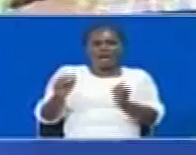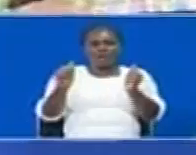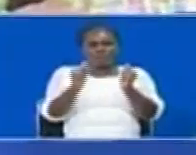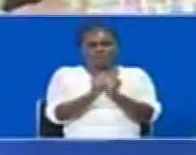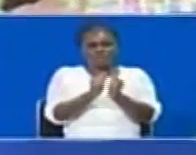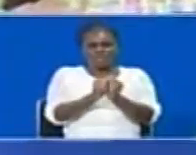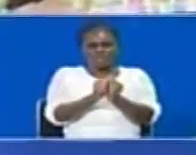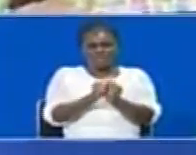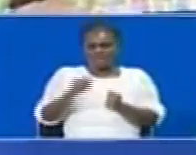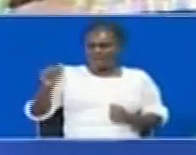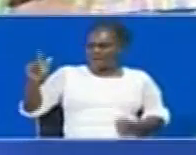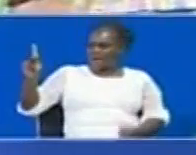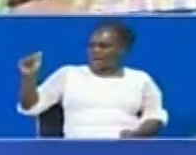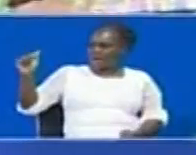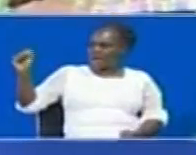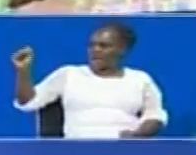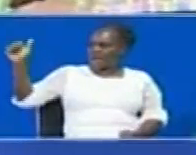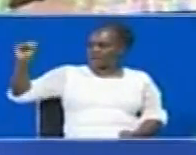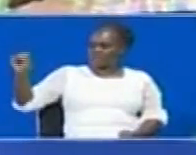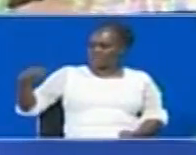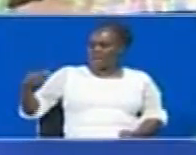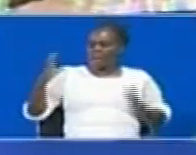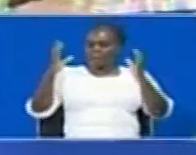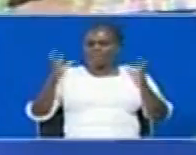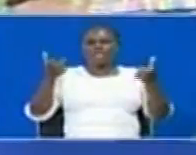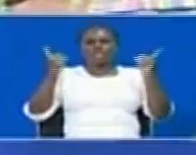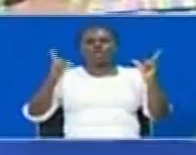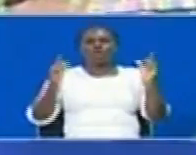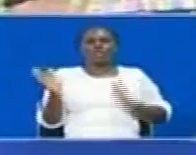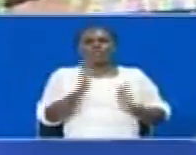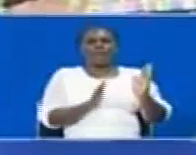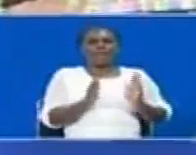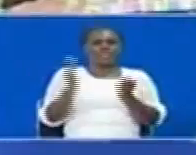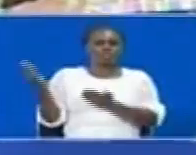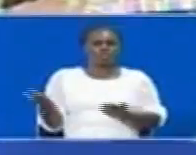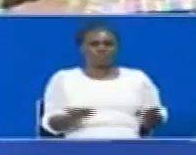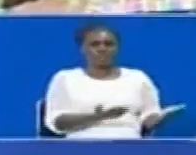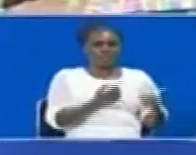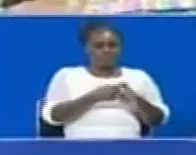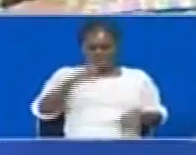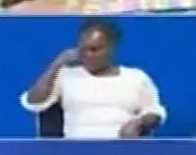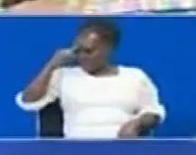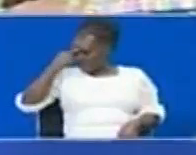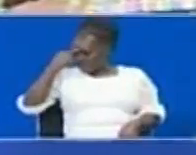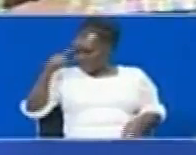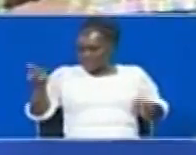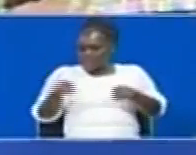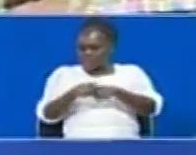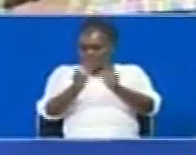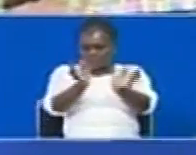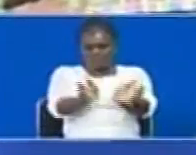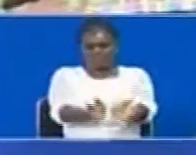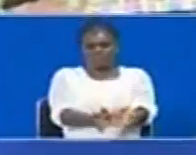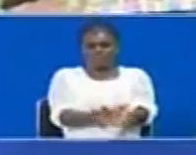their cashers and planning to smuggle a huge consignment of matrags from India, have also been